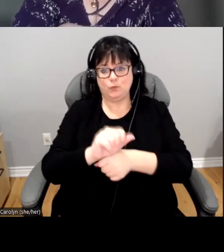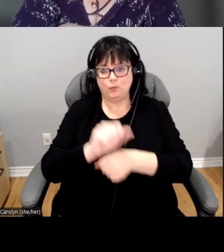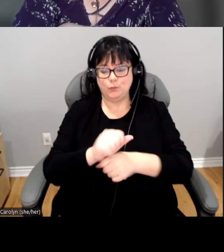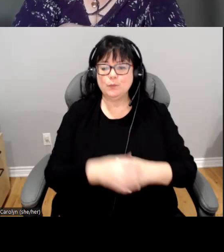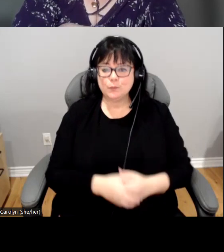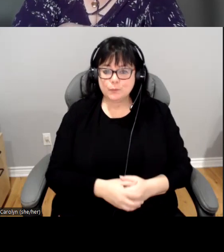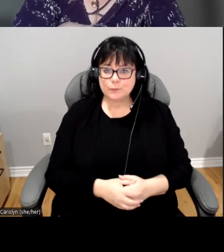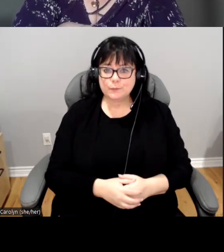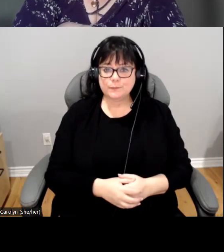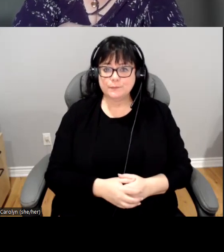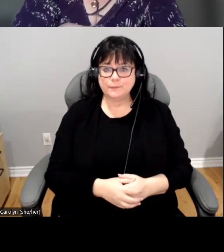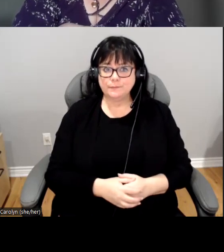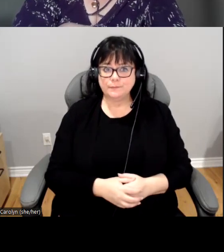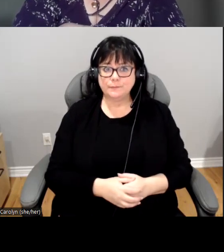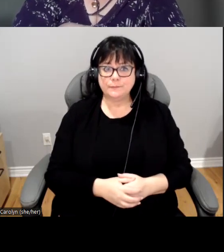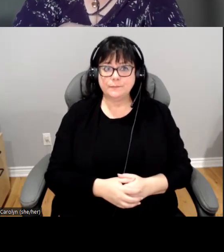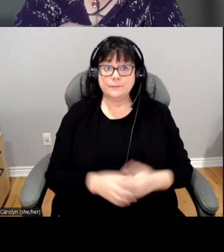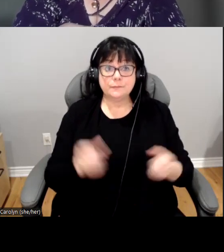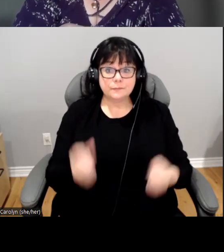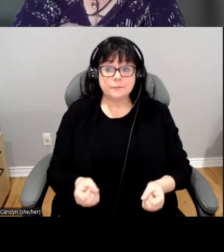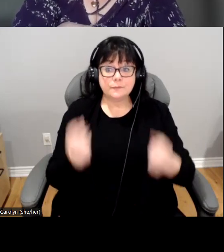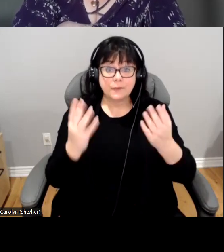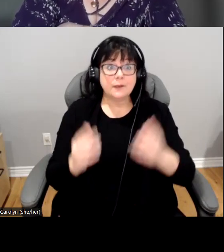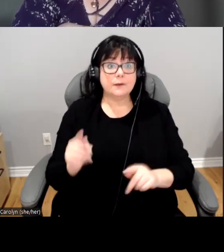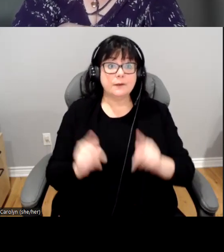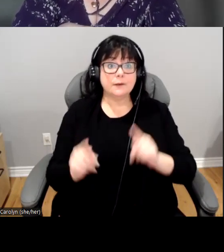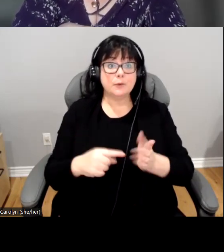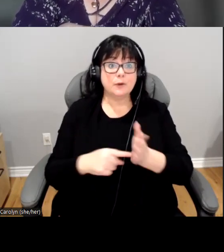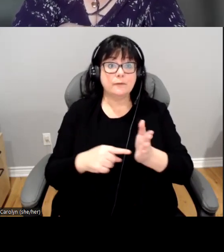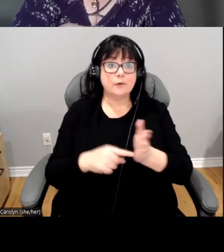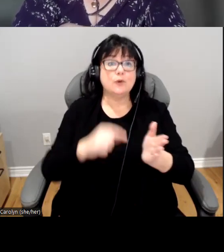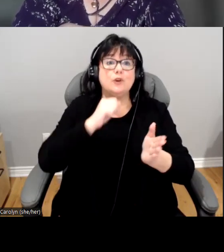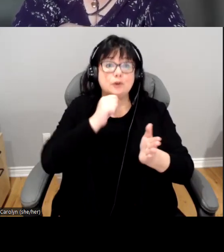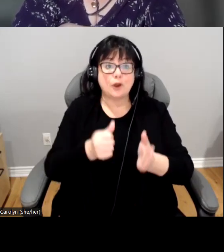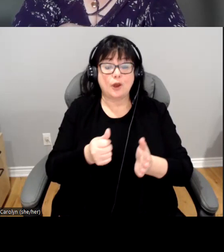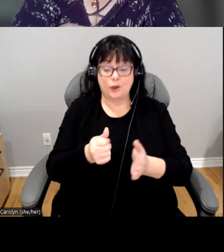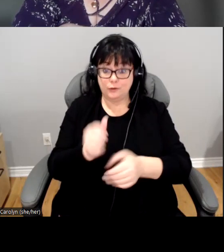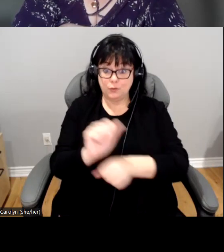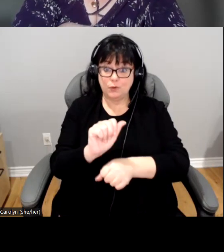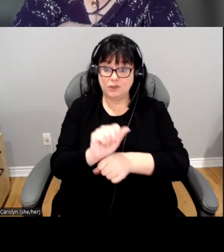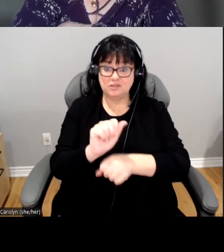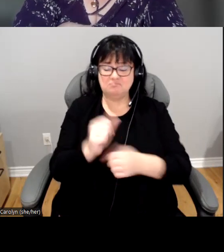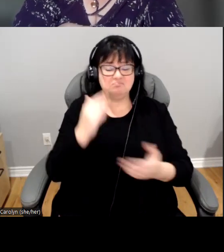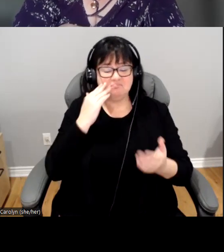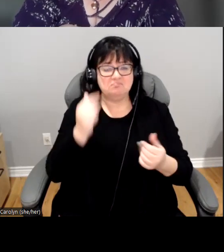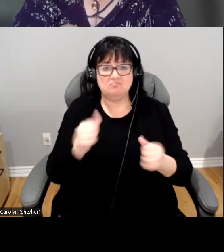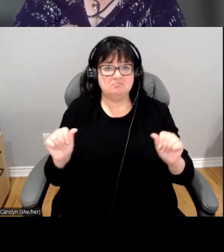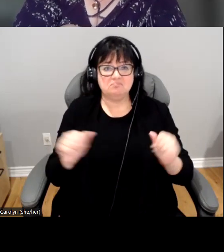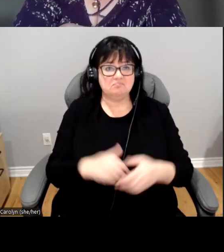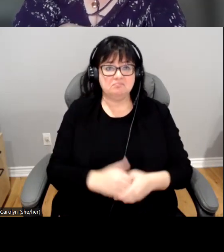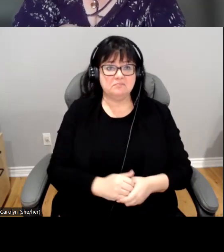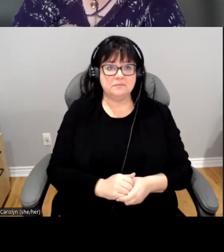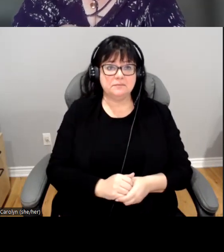that can afford to not be working. So if they are coming into